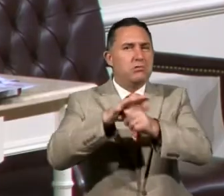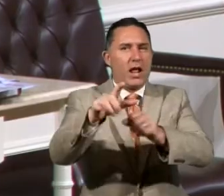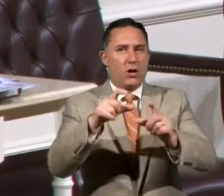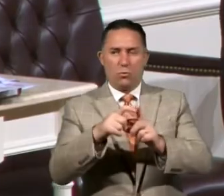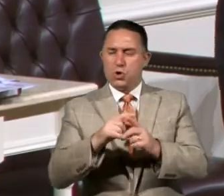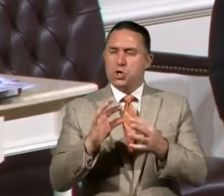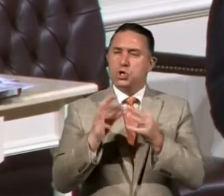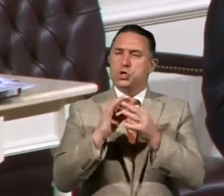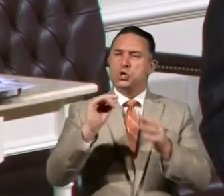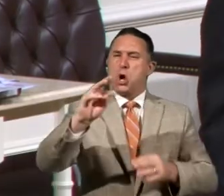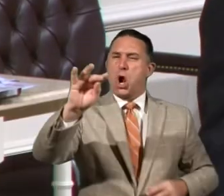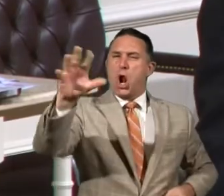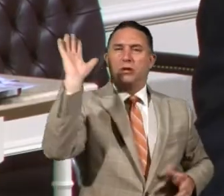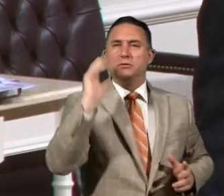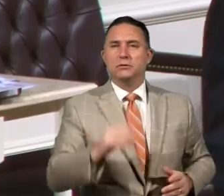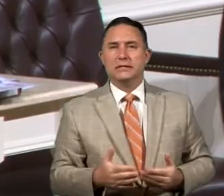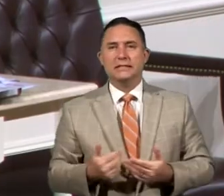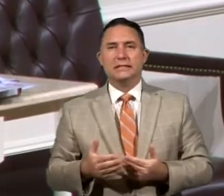They're there.